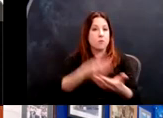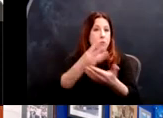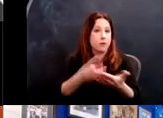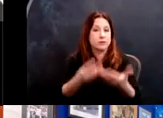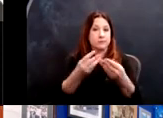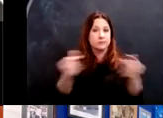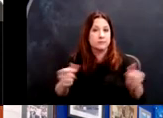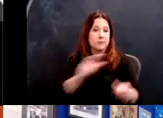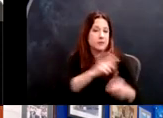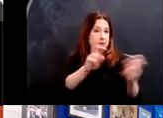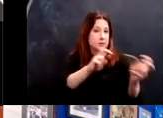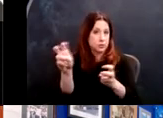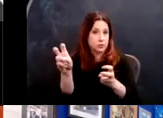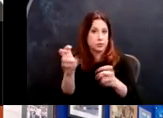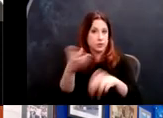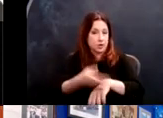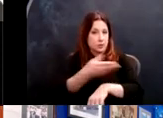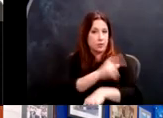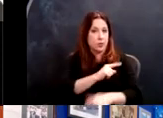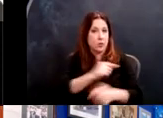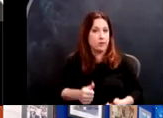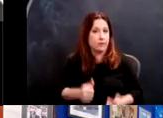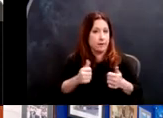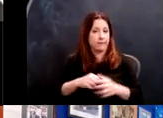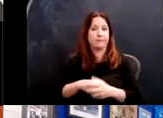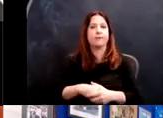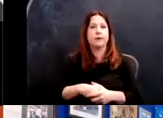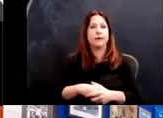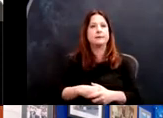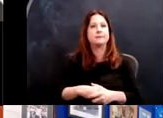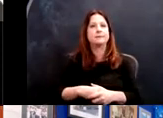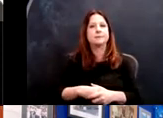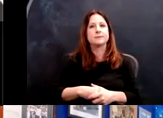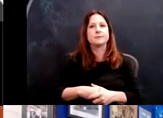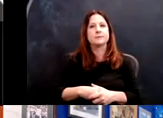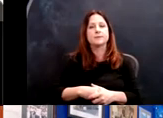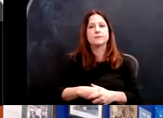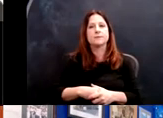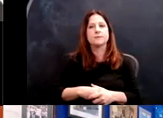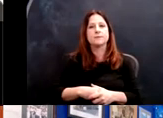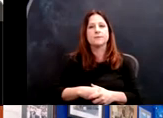life? So another example might be